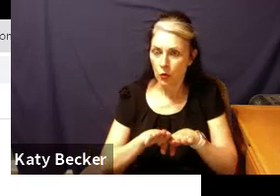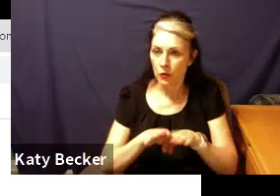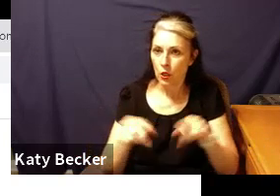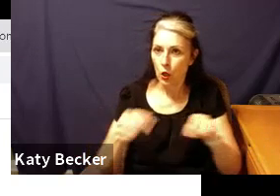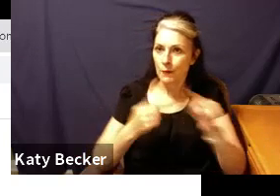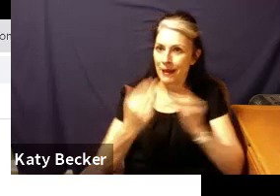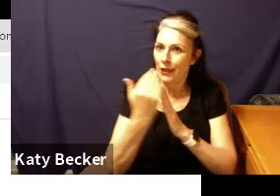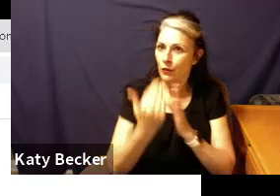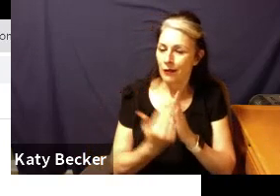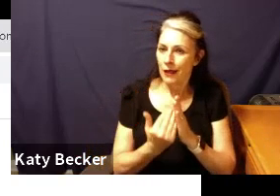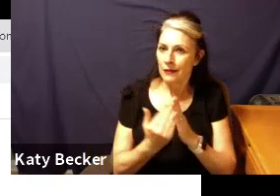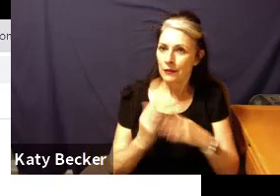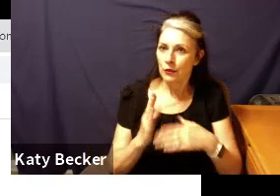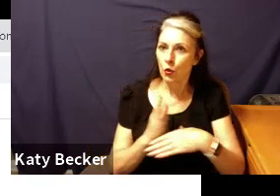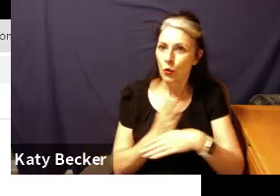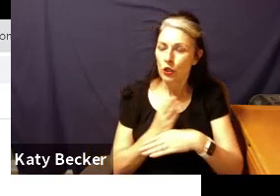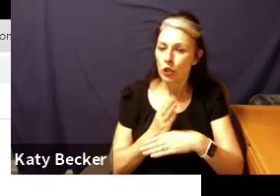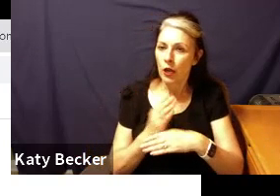that we share about balance.